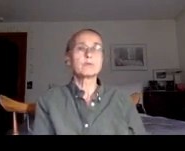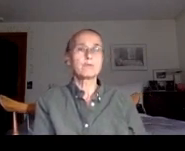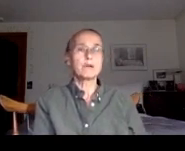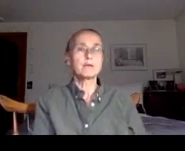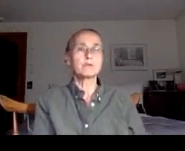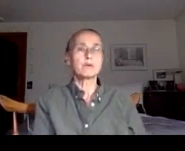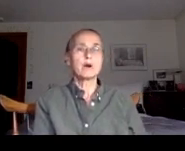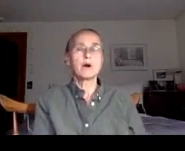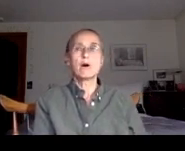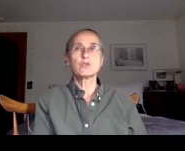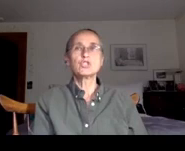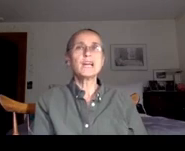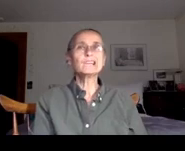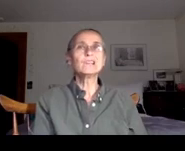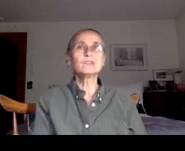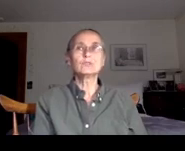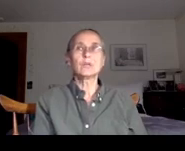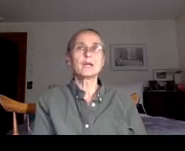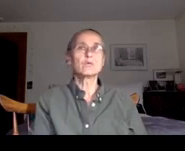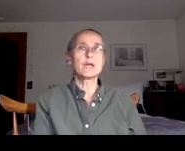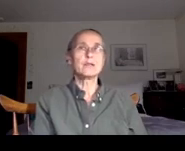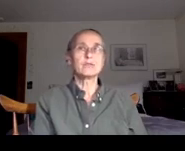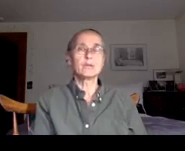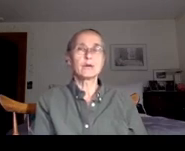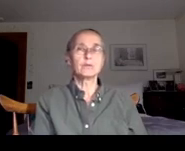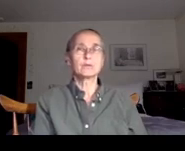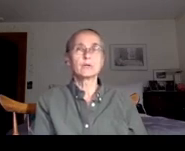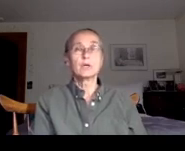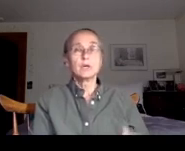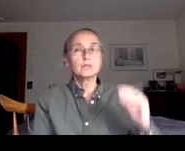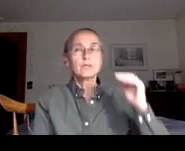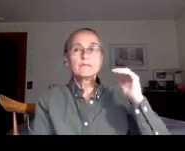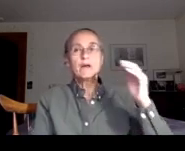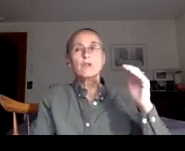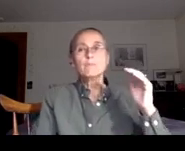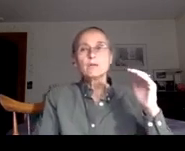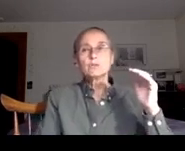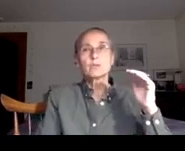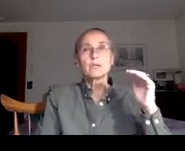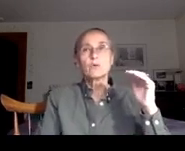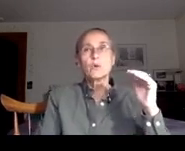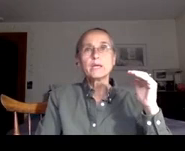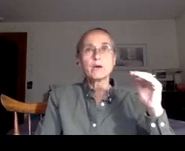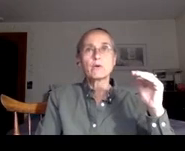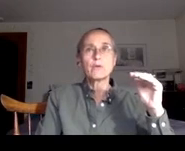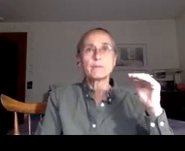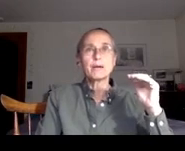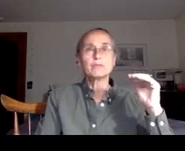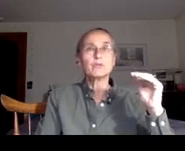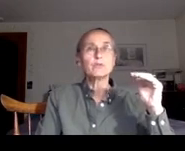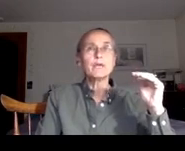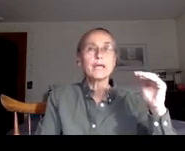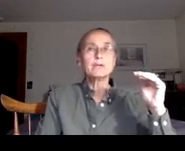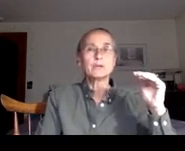3 providers are checklists and rating scales. See, developmentally, we know that